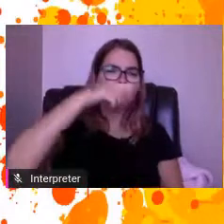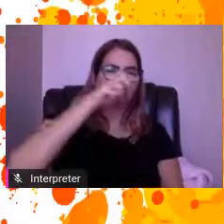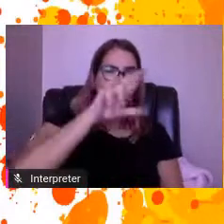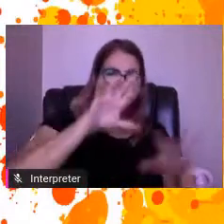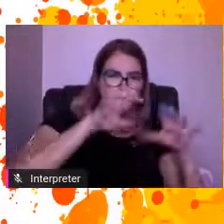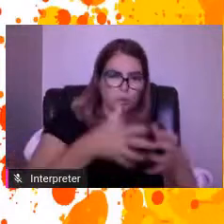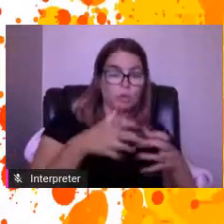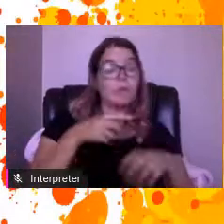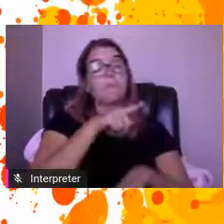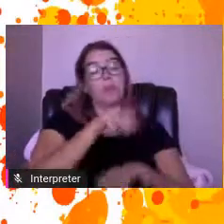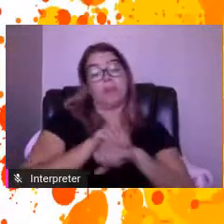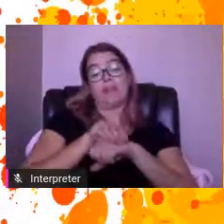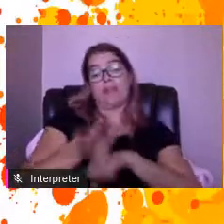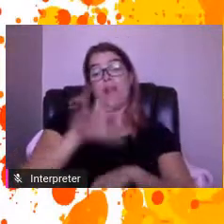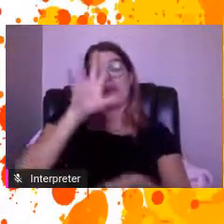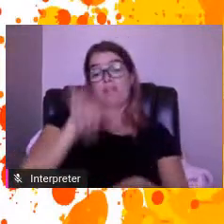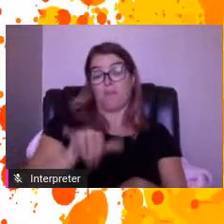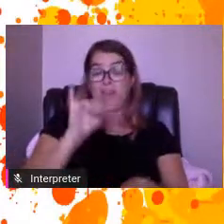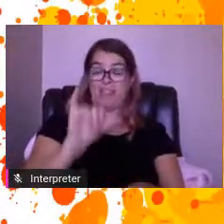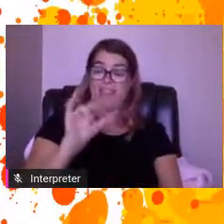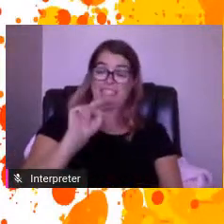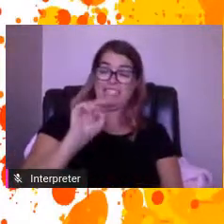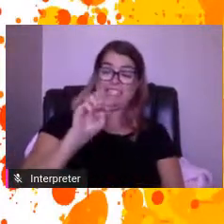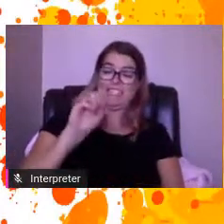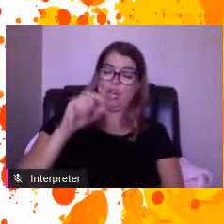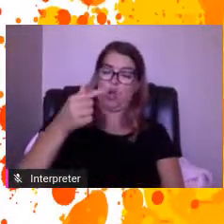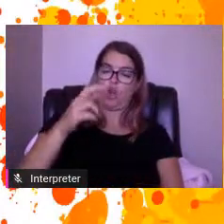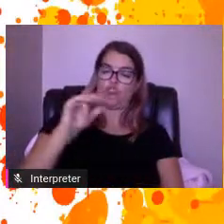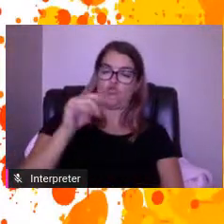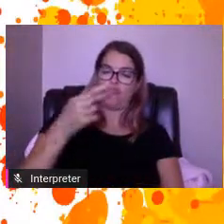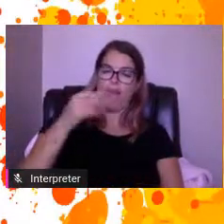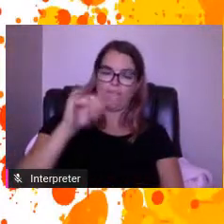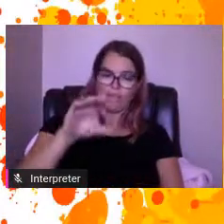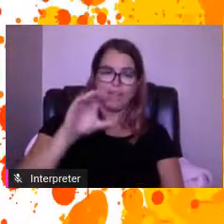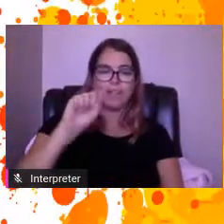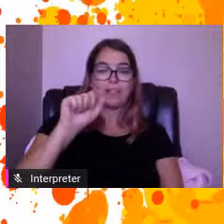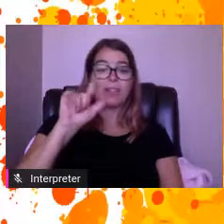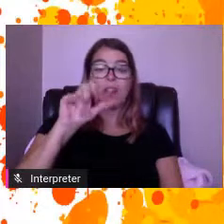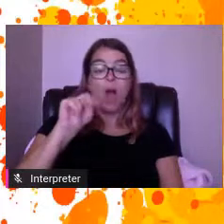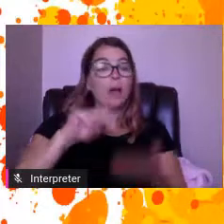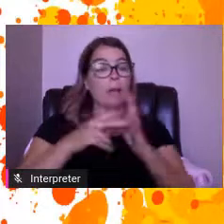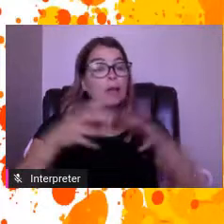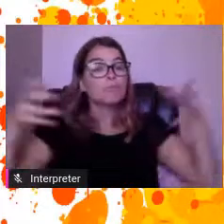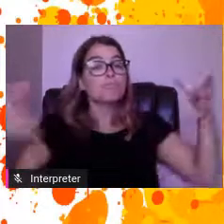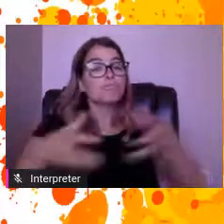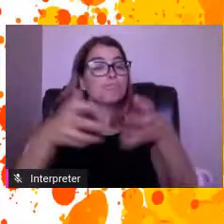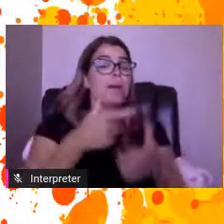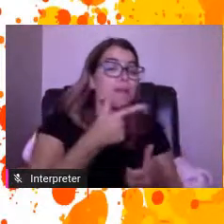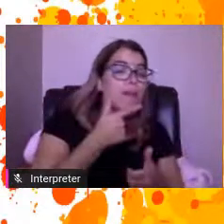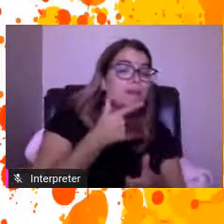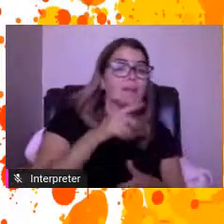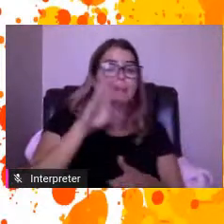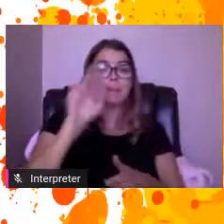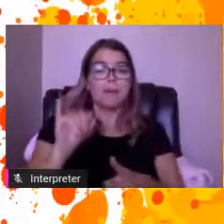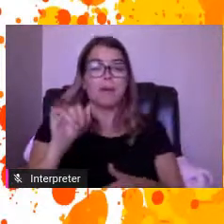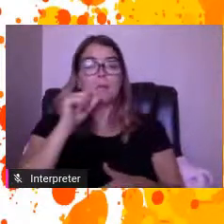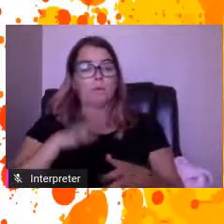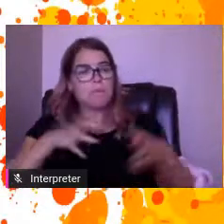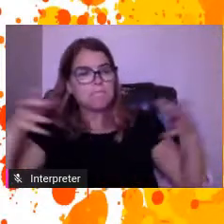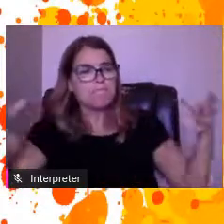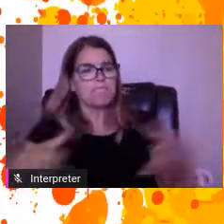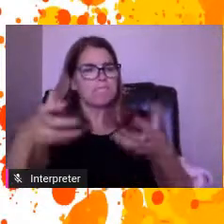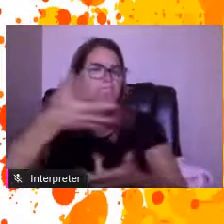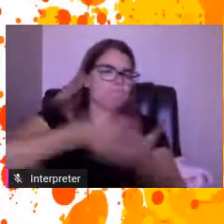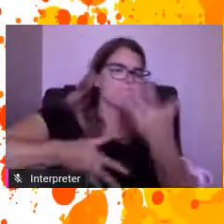Clifford Barney's neo-sapphic salons, where lesbian and bisexual women gathered to express themselves free of predominating patriarchal